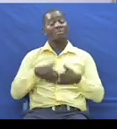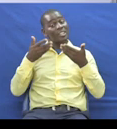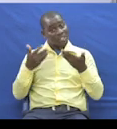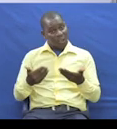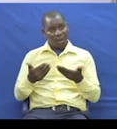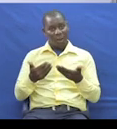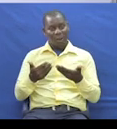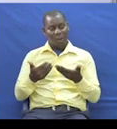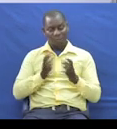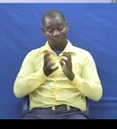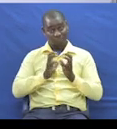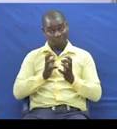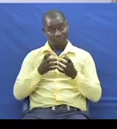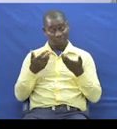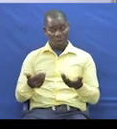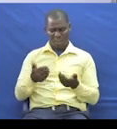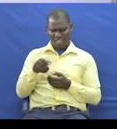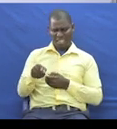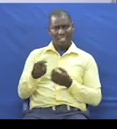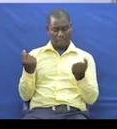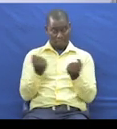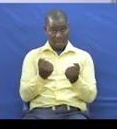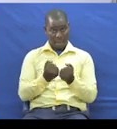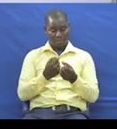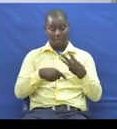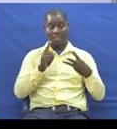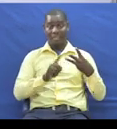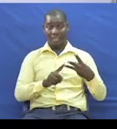this atom is made up with three